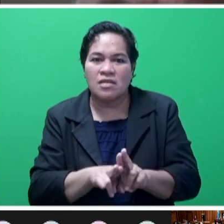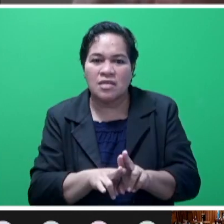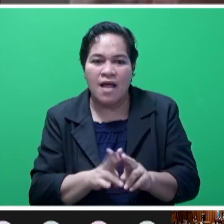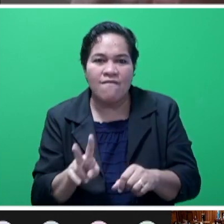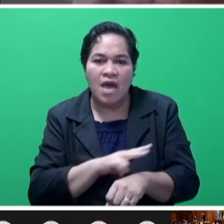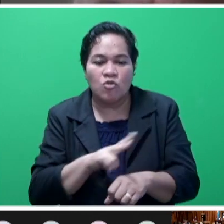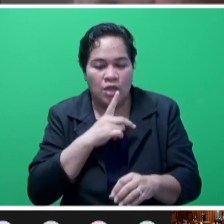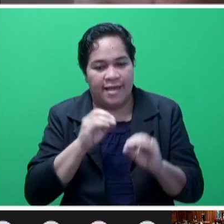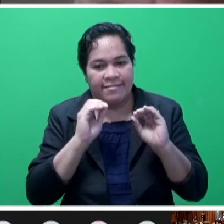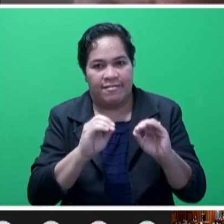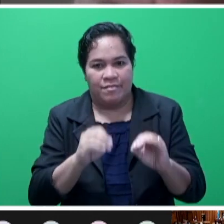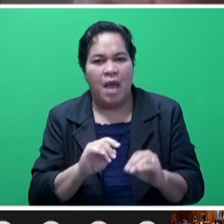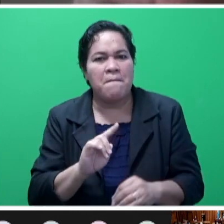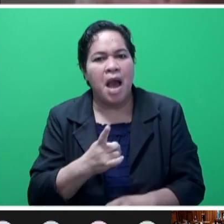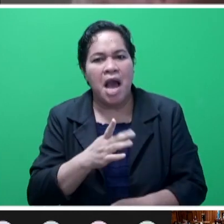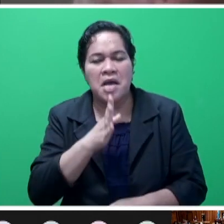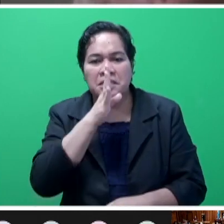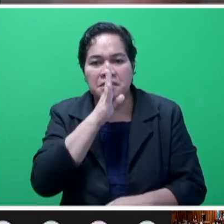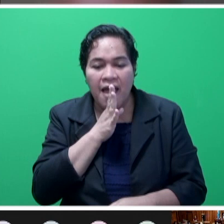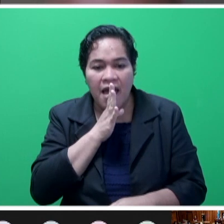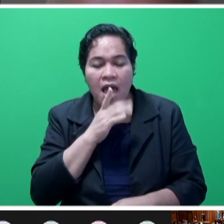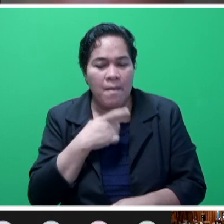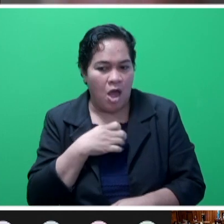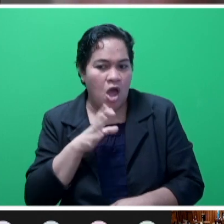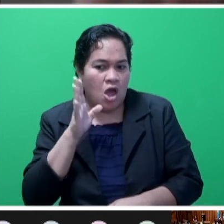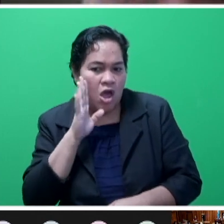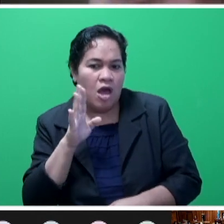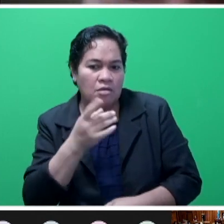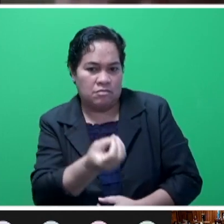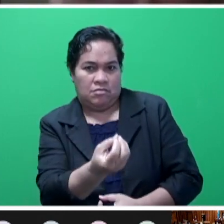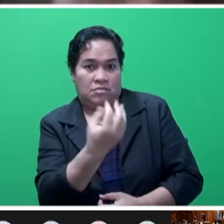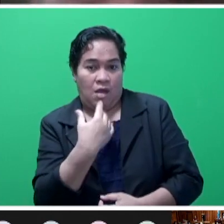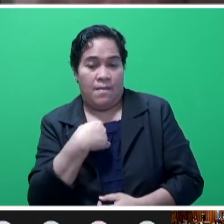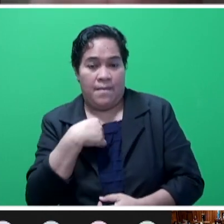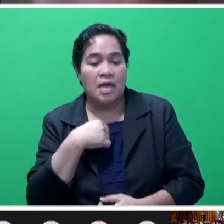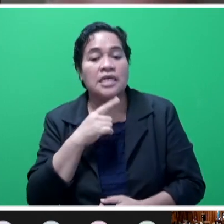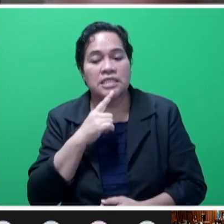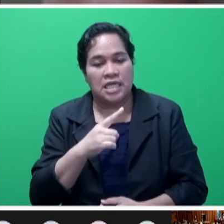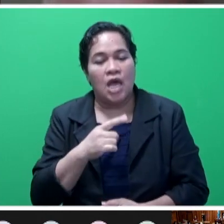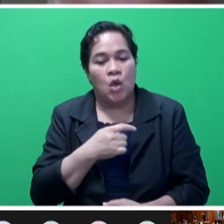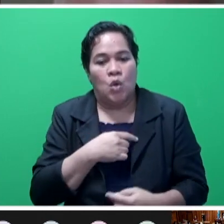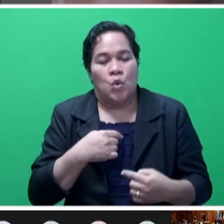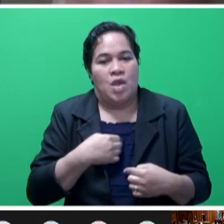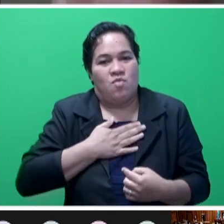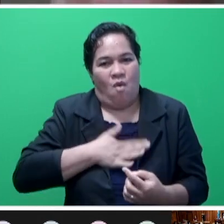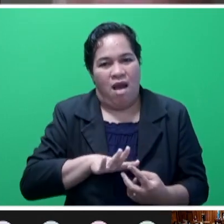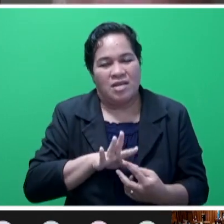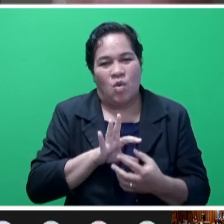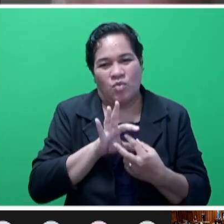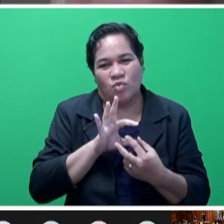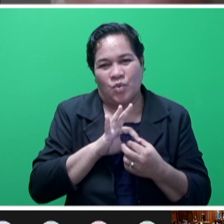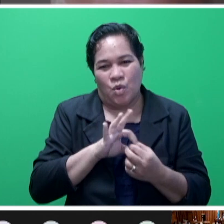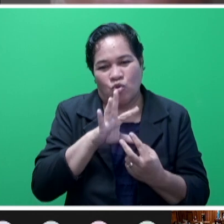Unfortunately, the response I got from the various faith-based organizations was that they still prefer